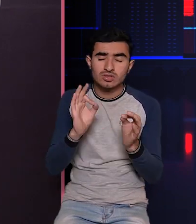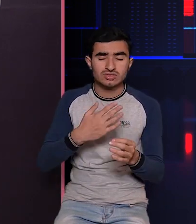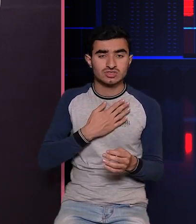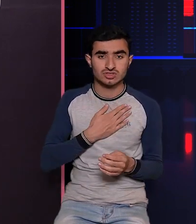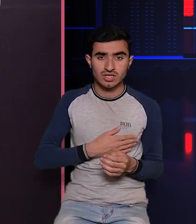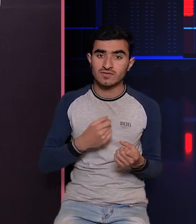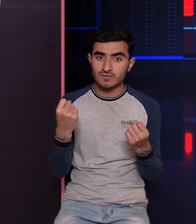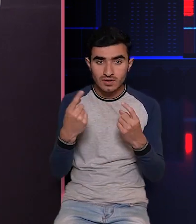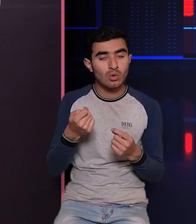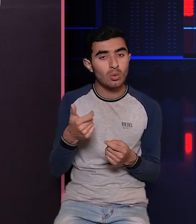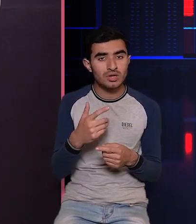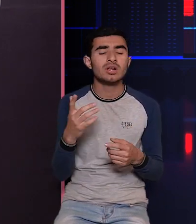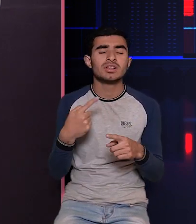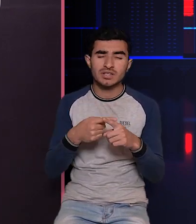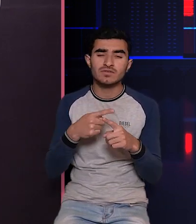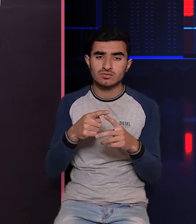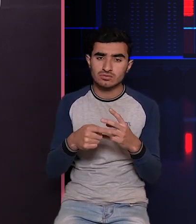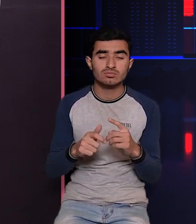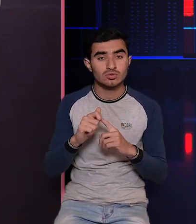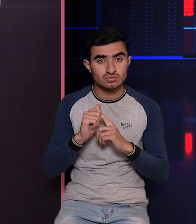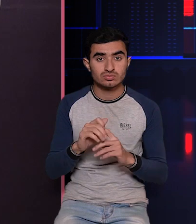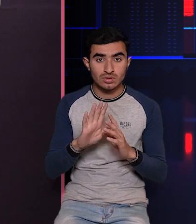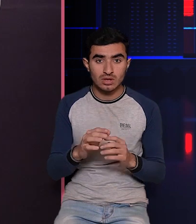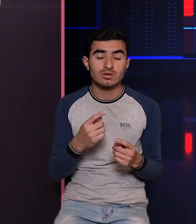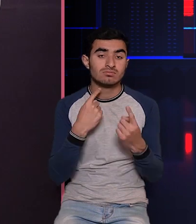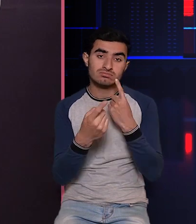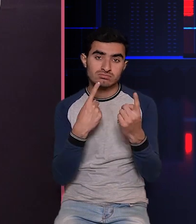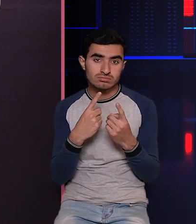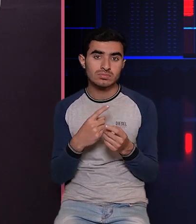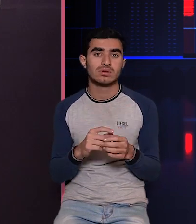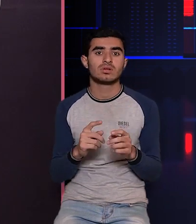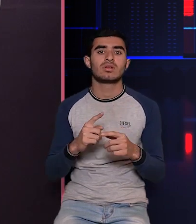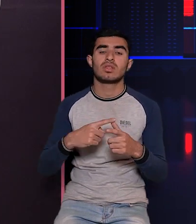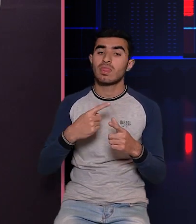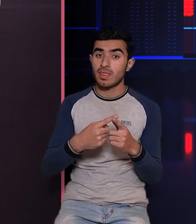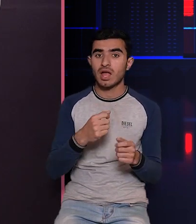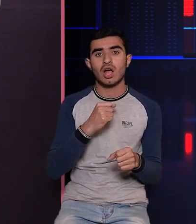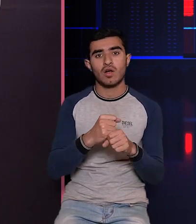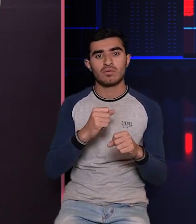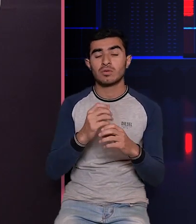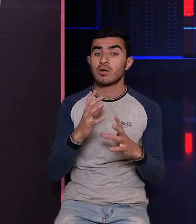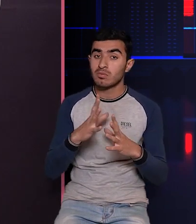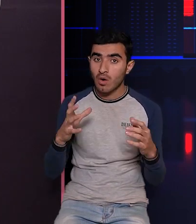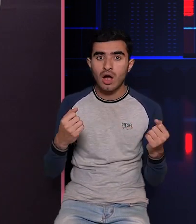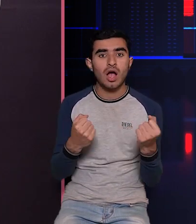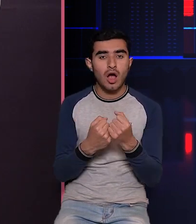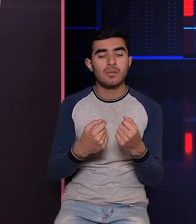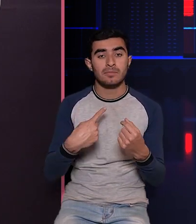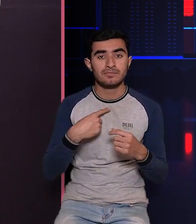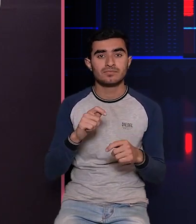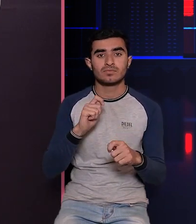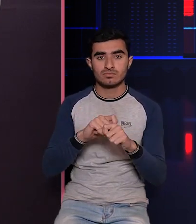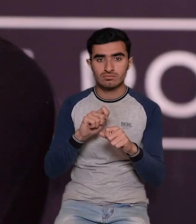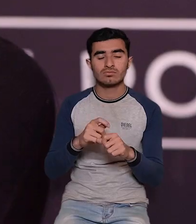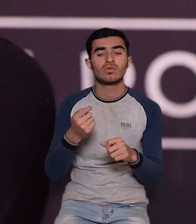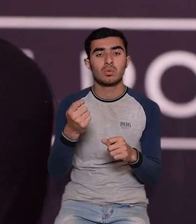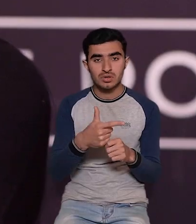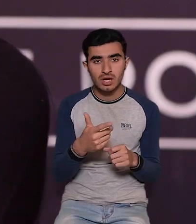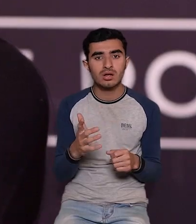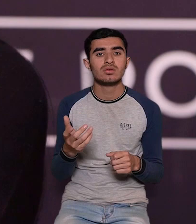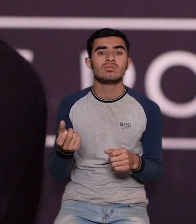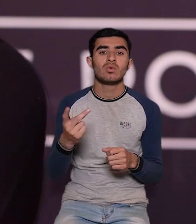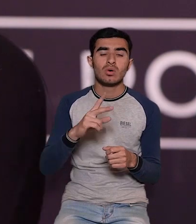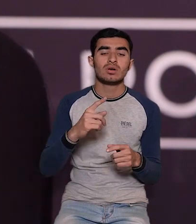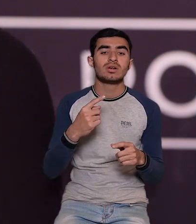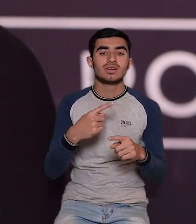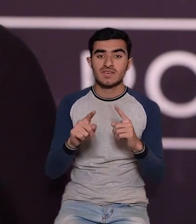in conversation with the government, of course, it was really, really incredible how we got all of that figured out. So whether